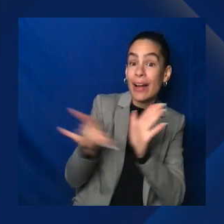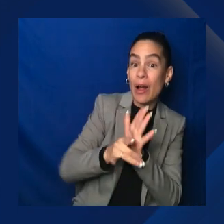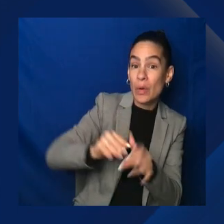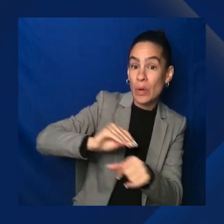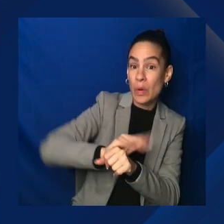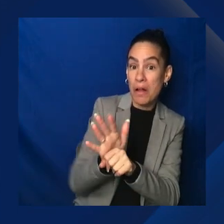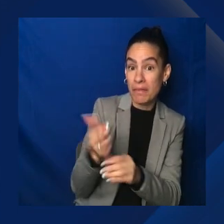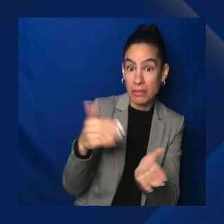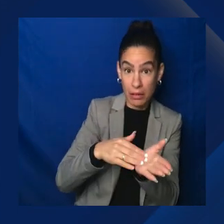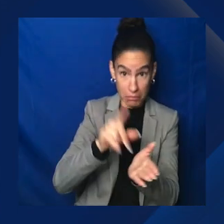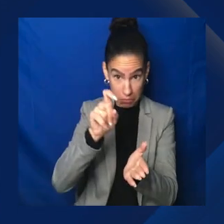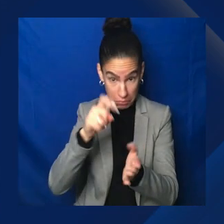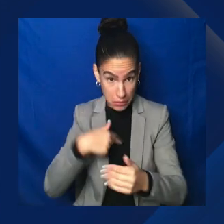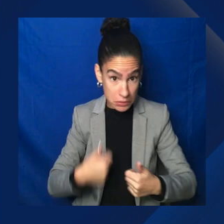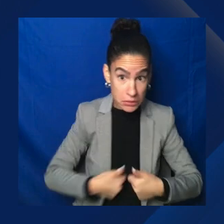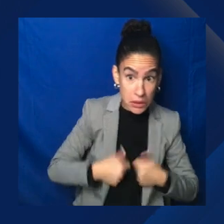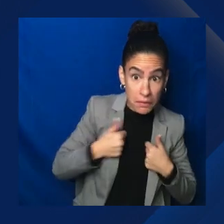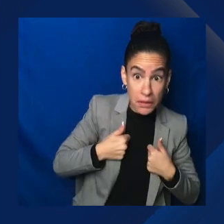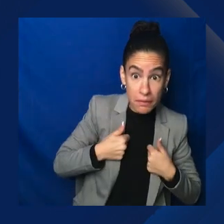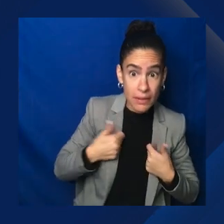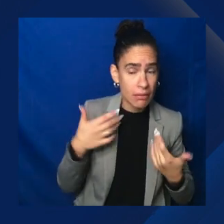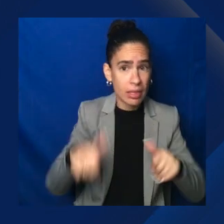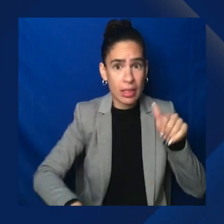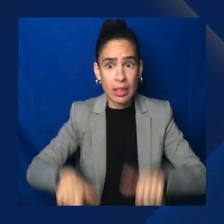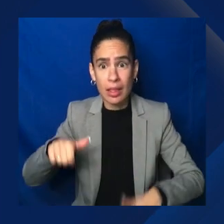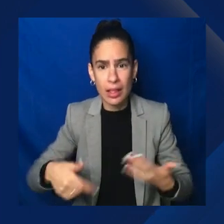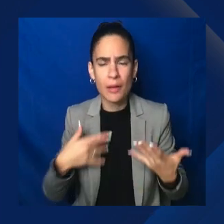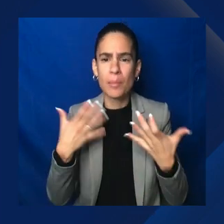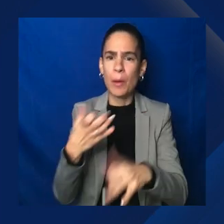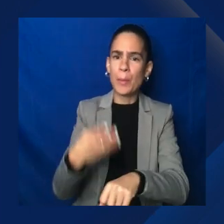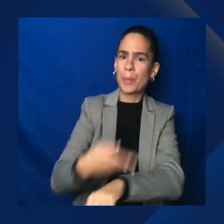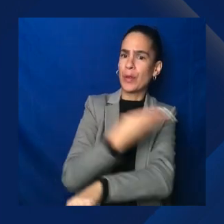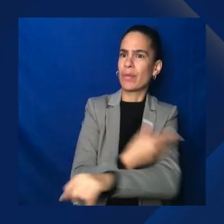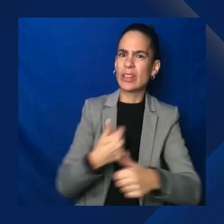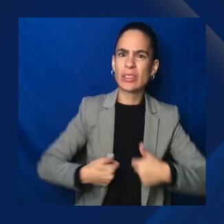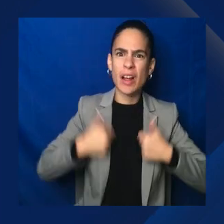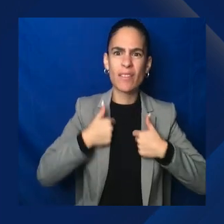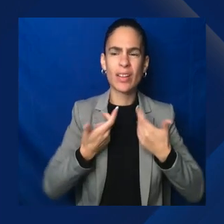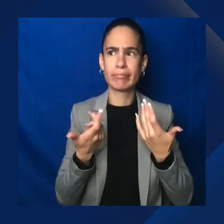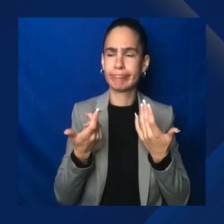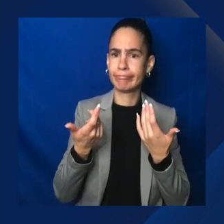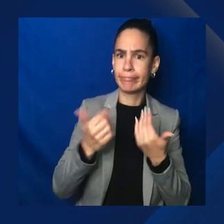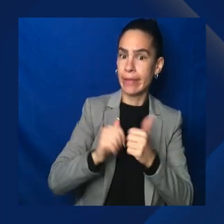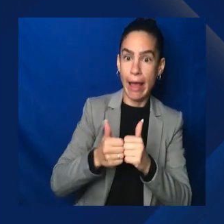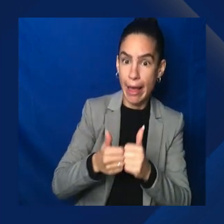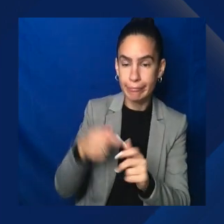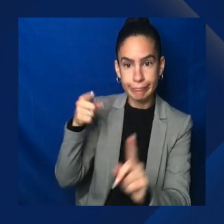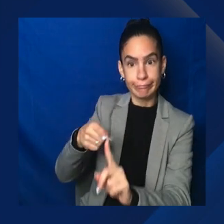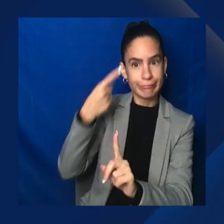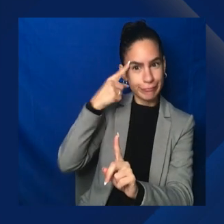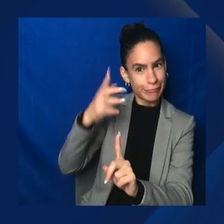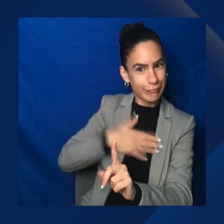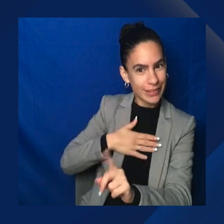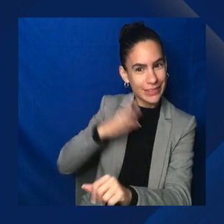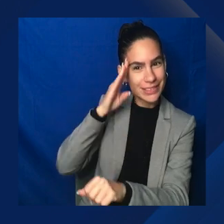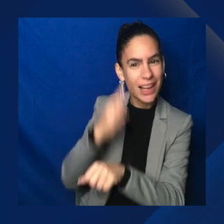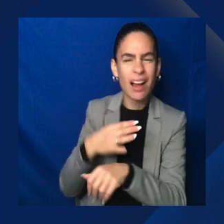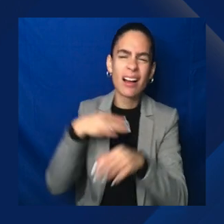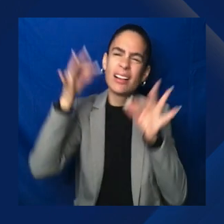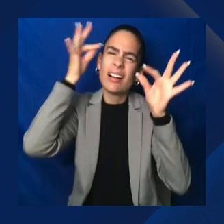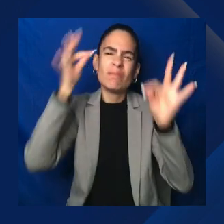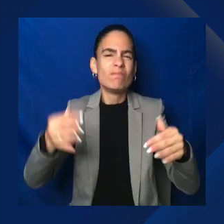my survival rate and the survival of my son. And so that made me decide to go ahead and get the vaccination while